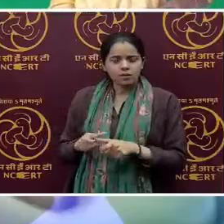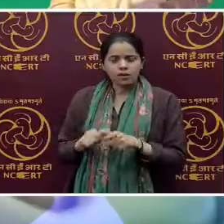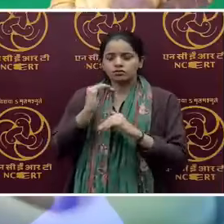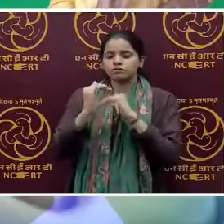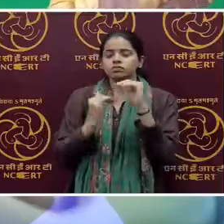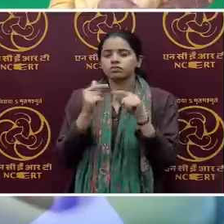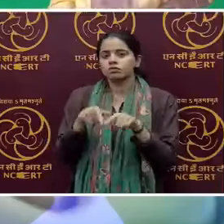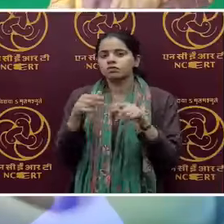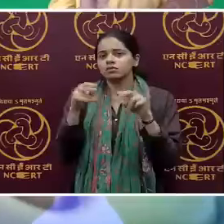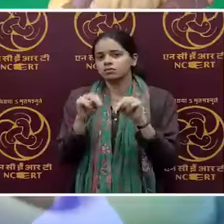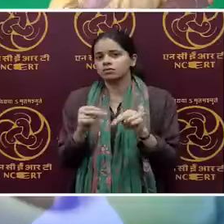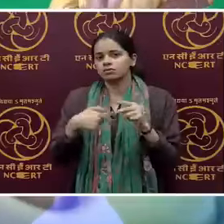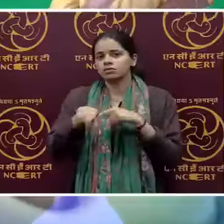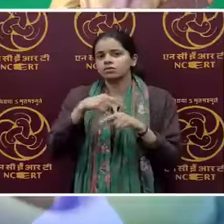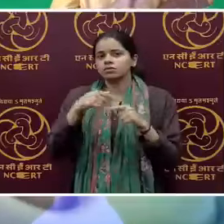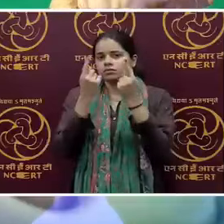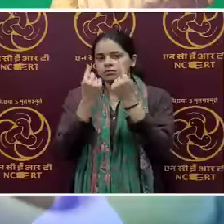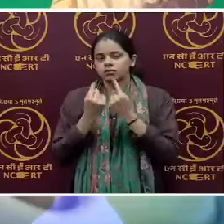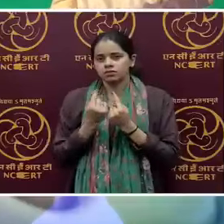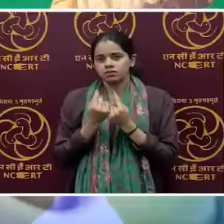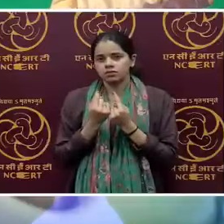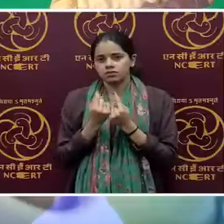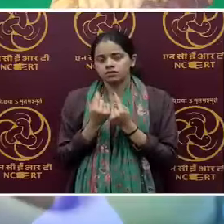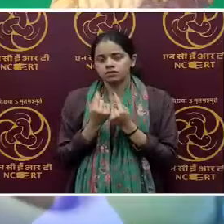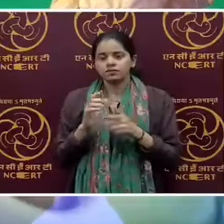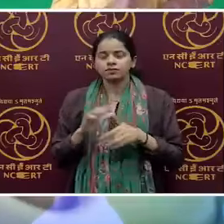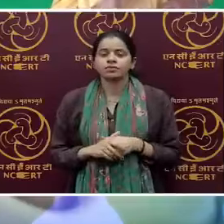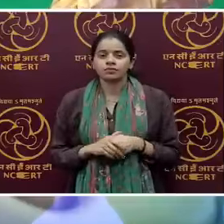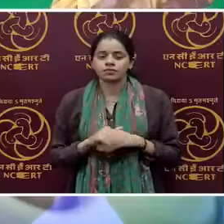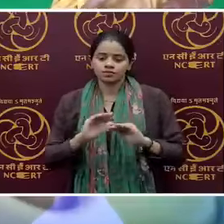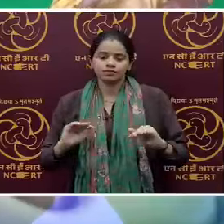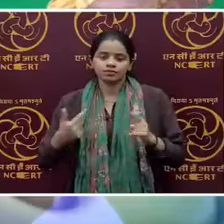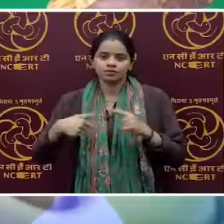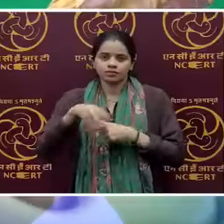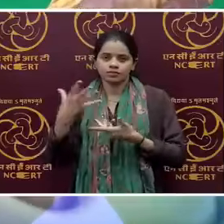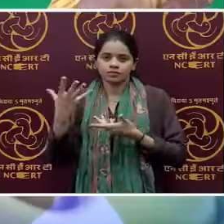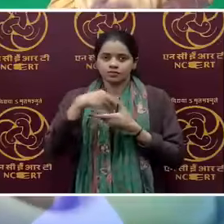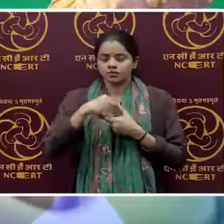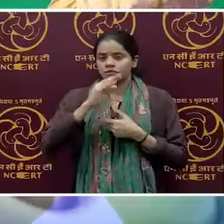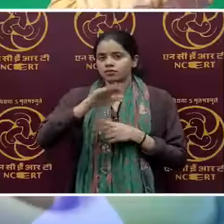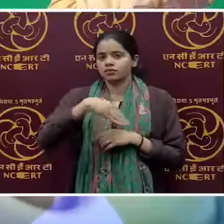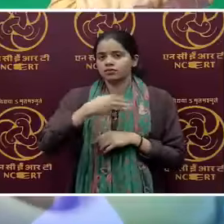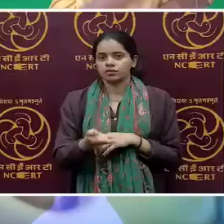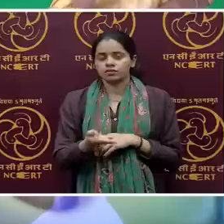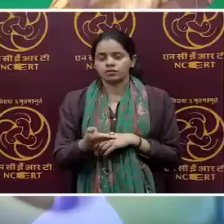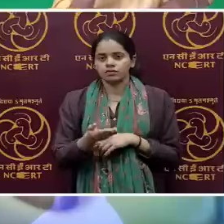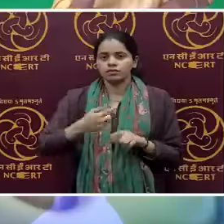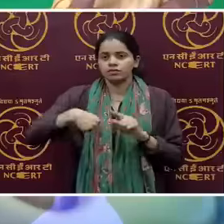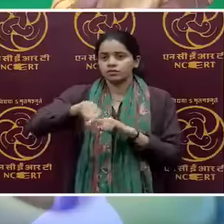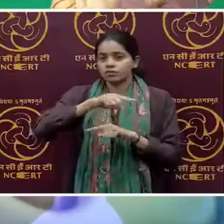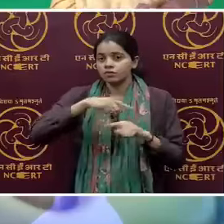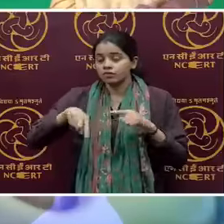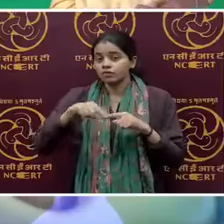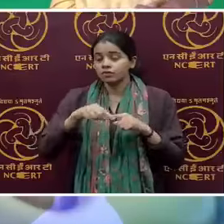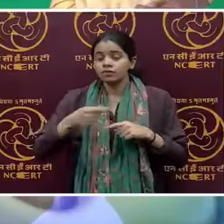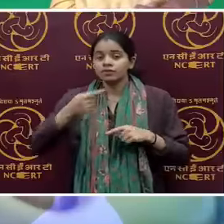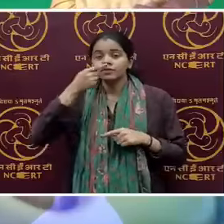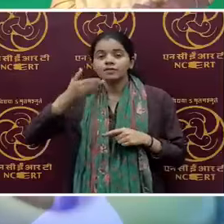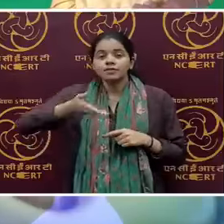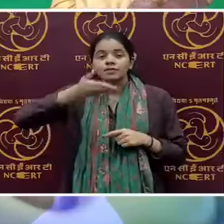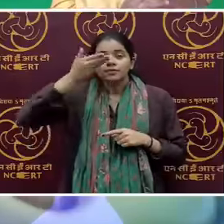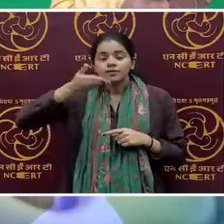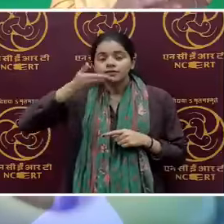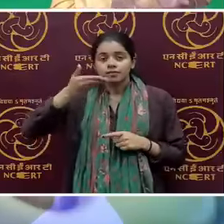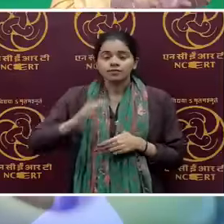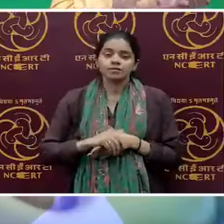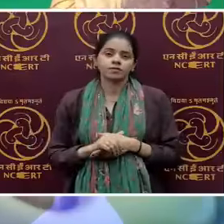step needs to be taken for that is depending upon the input of the child. Then again, olfactory, which is smell, to do with